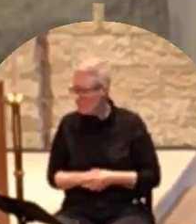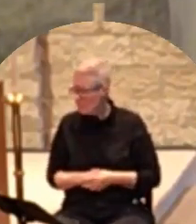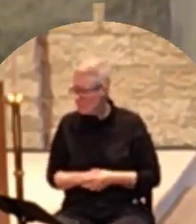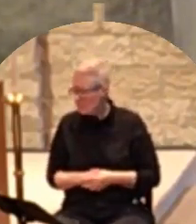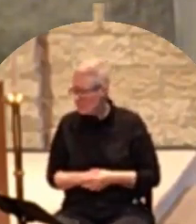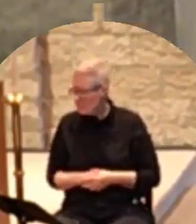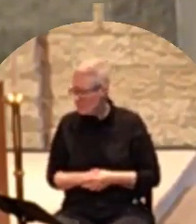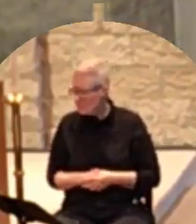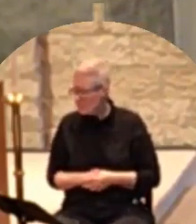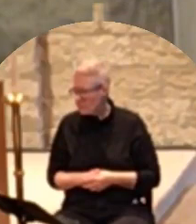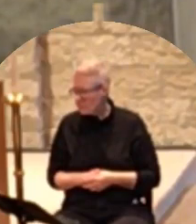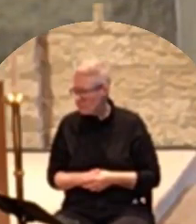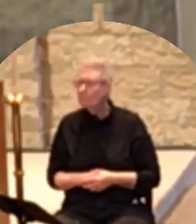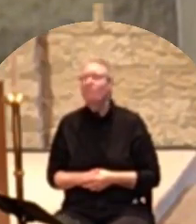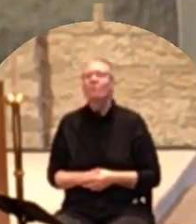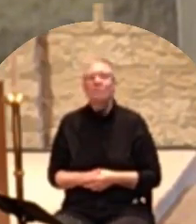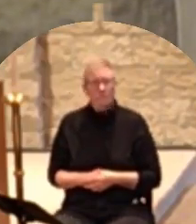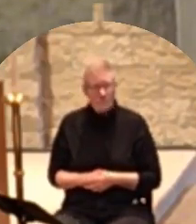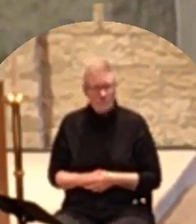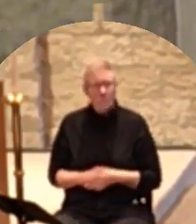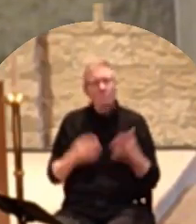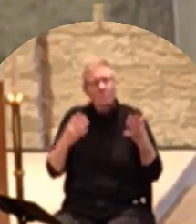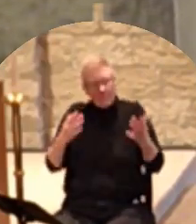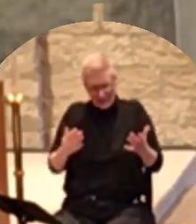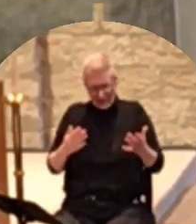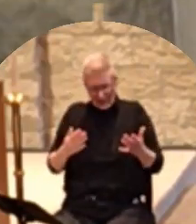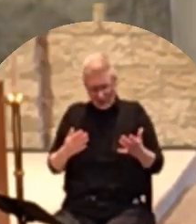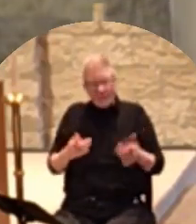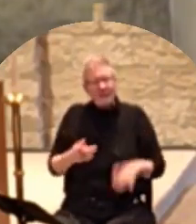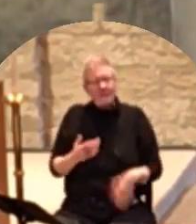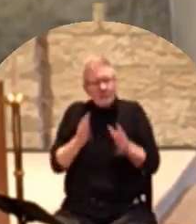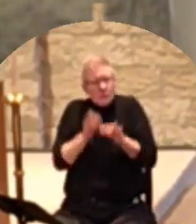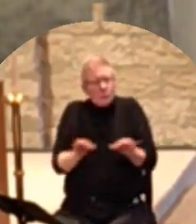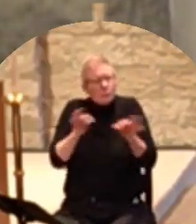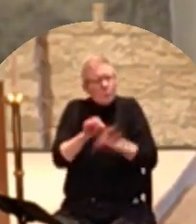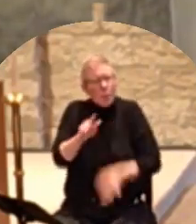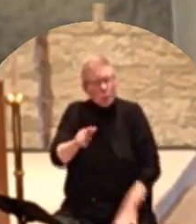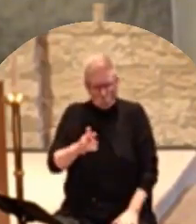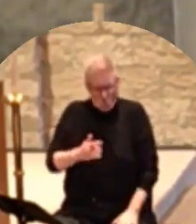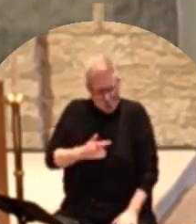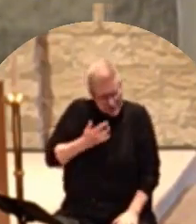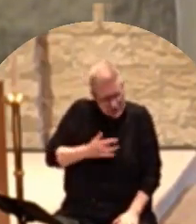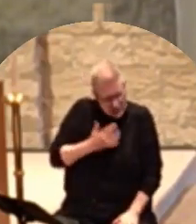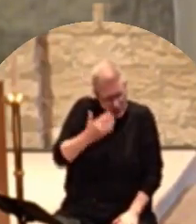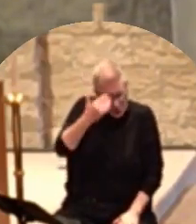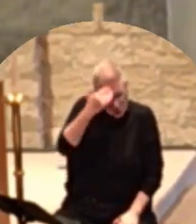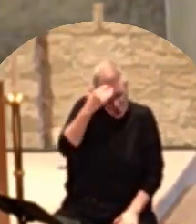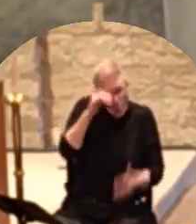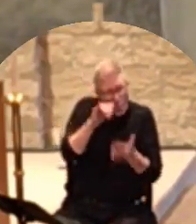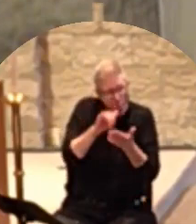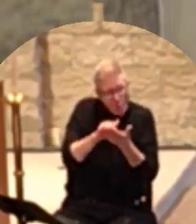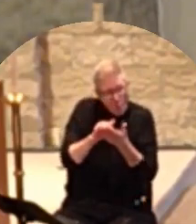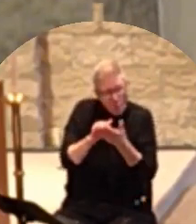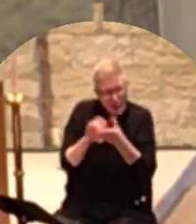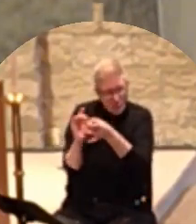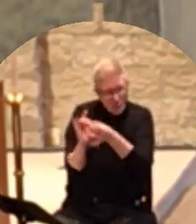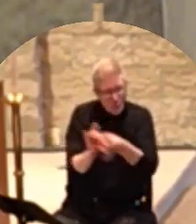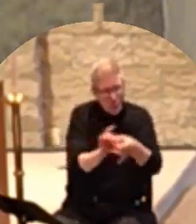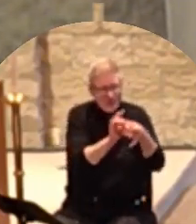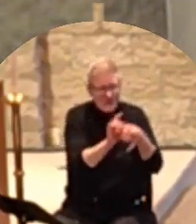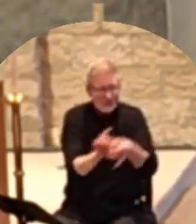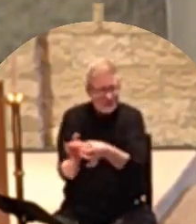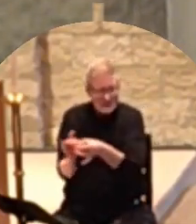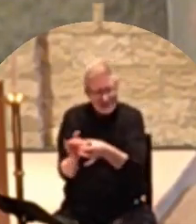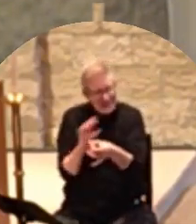oneness and to know that oneness, more than just with the intellect, but also with the heart, what happens is there seems